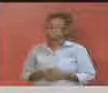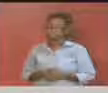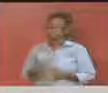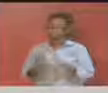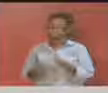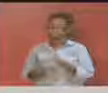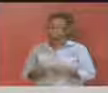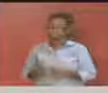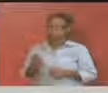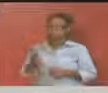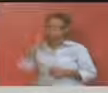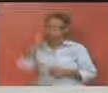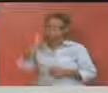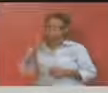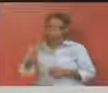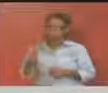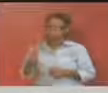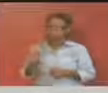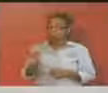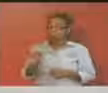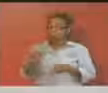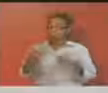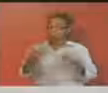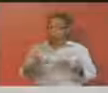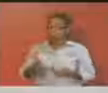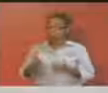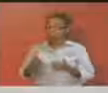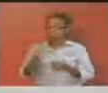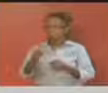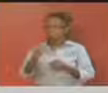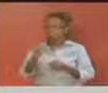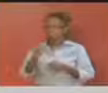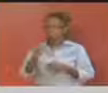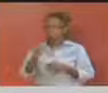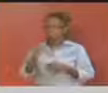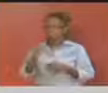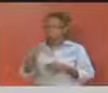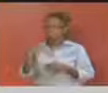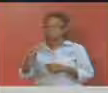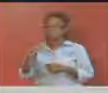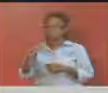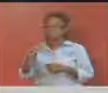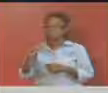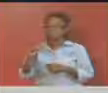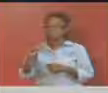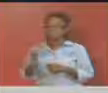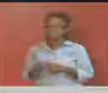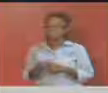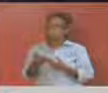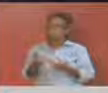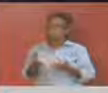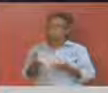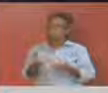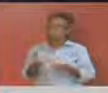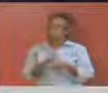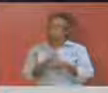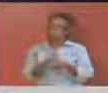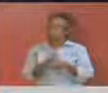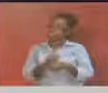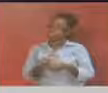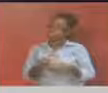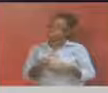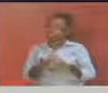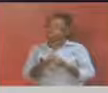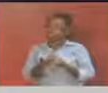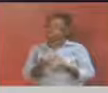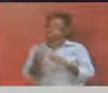to vaccinate persons in the public domain, regardless of risk and regardless of exposure.